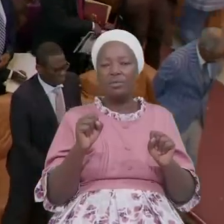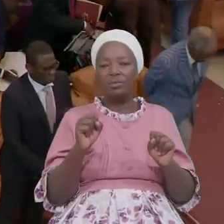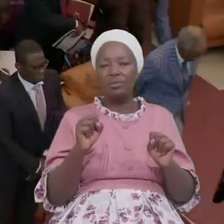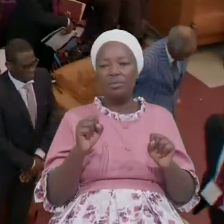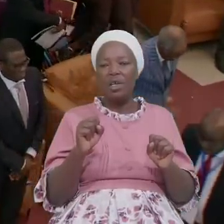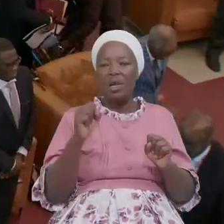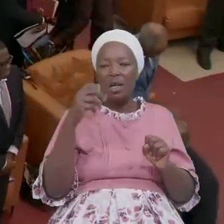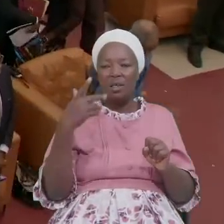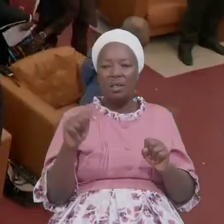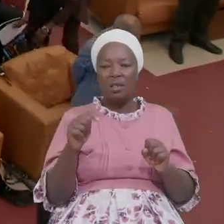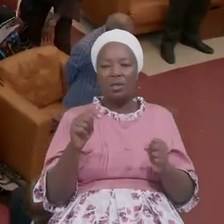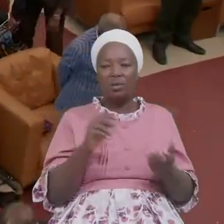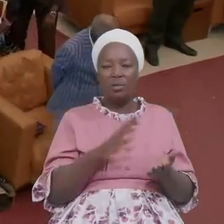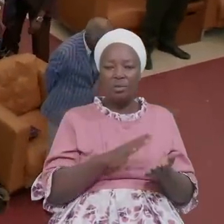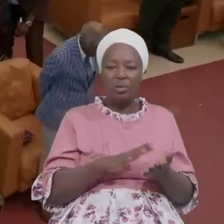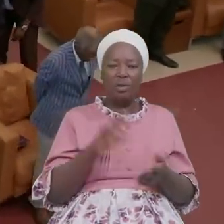glory to glory.